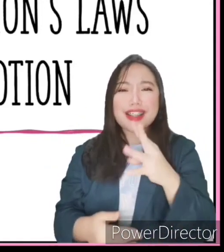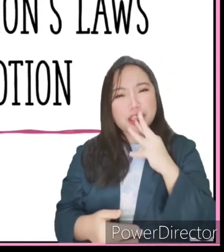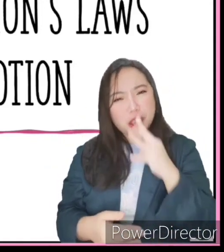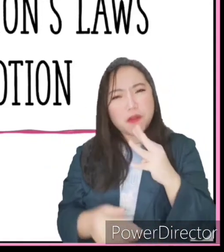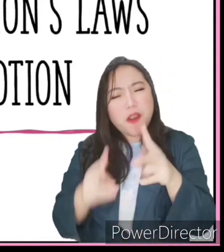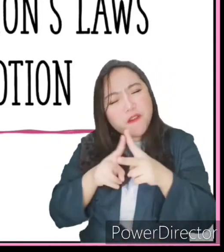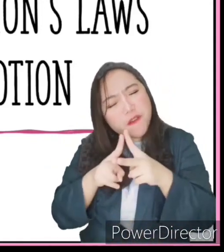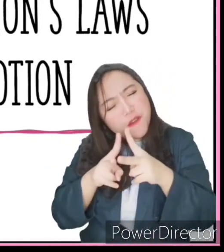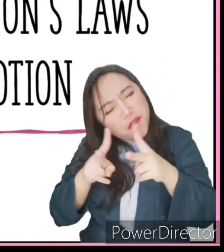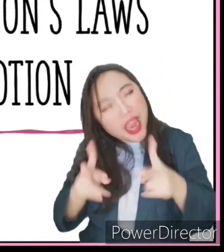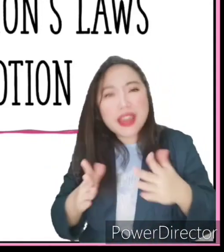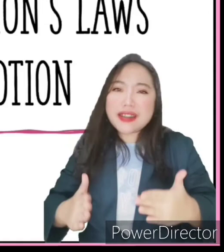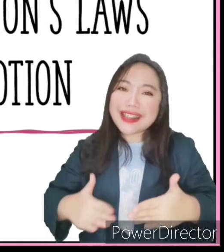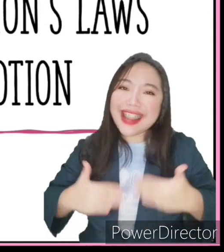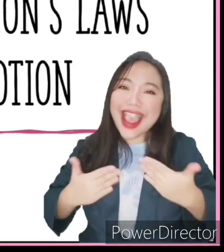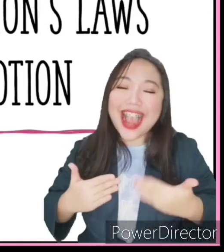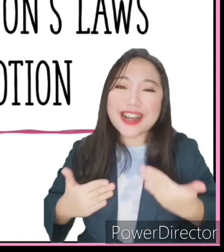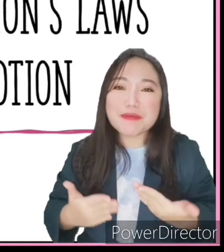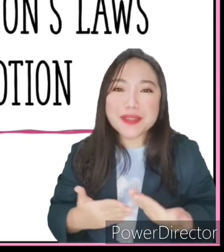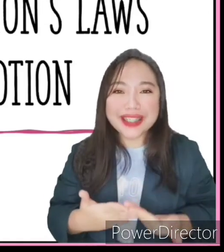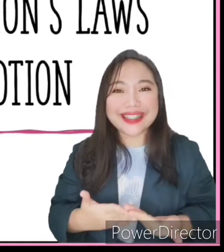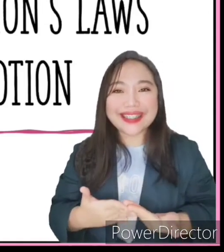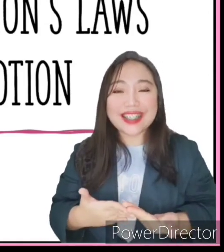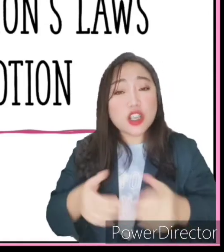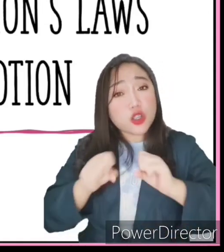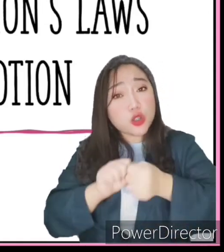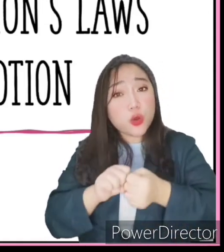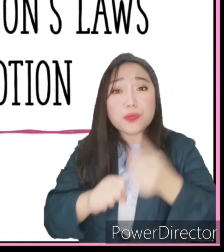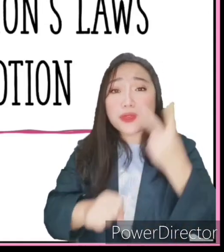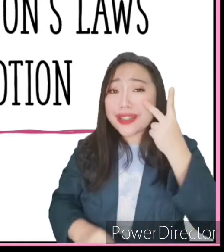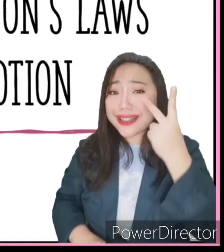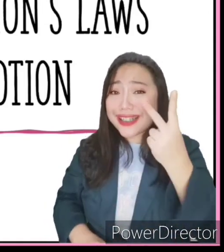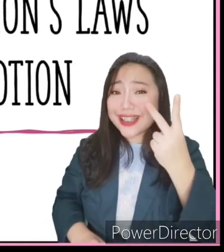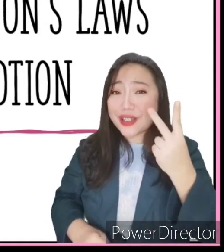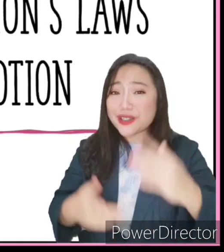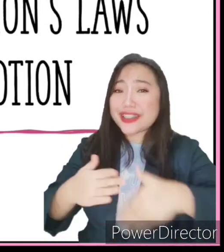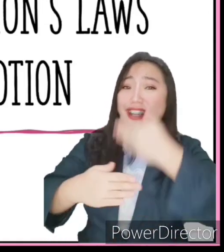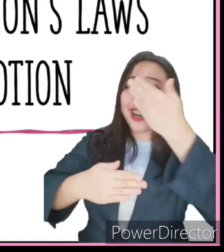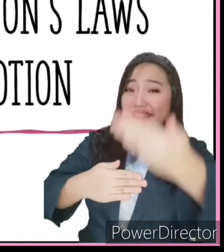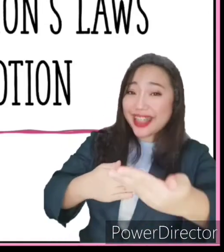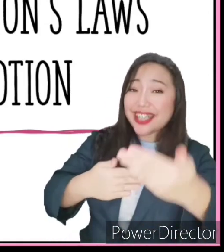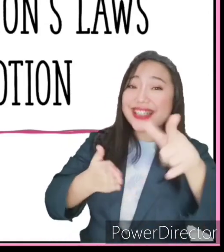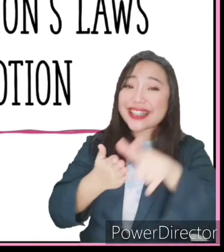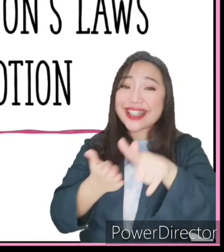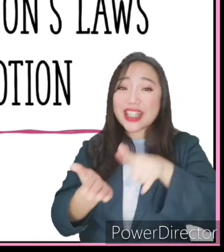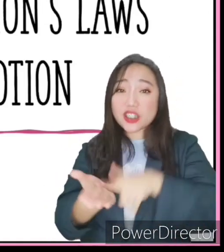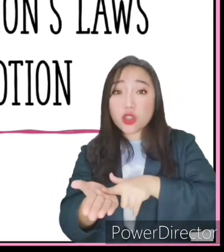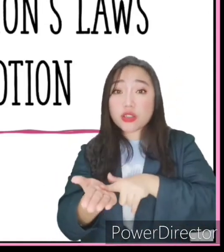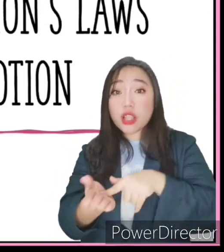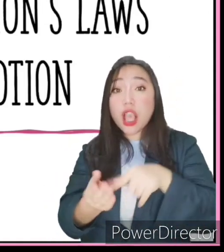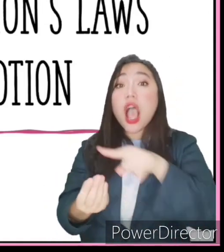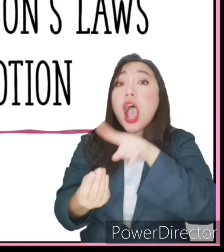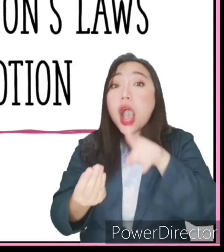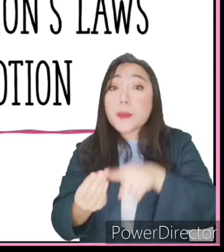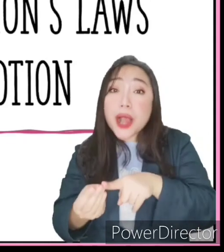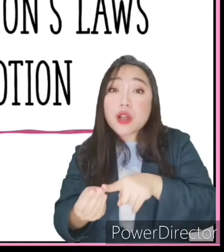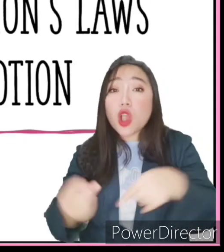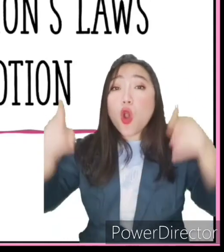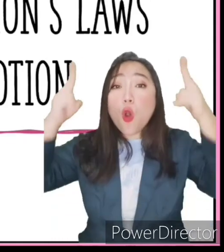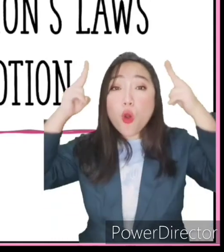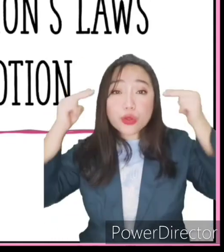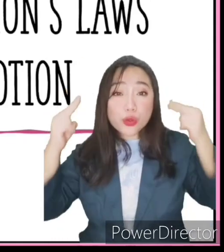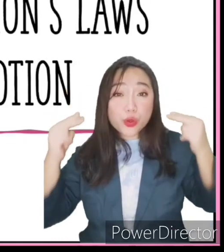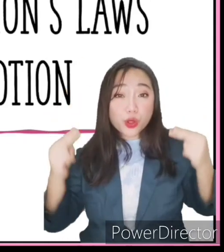I am very happy. So see you next lesson about